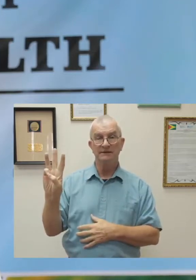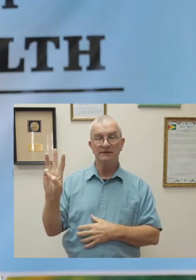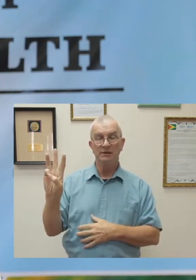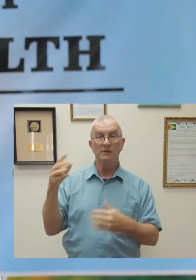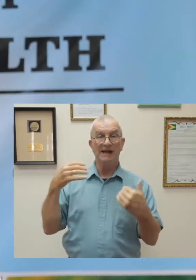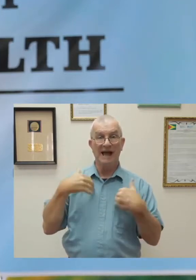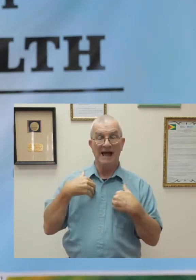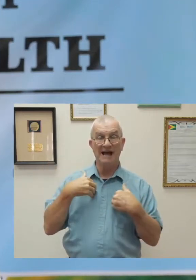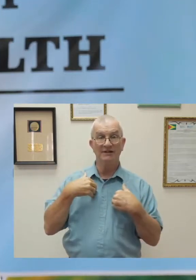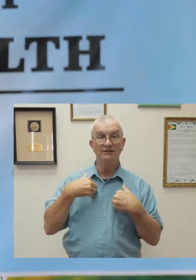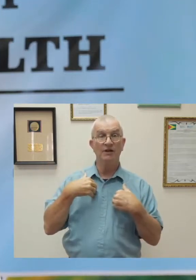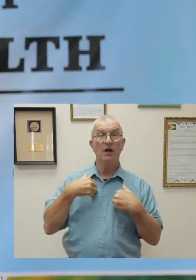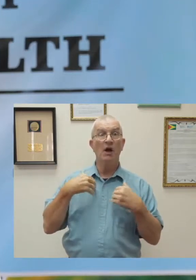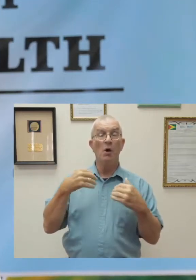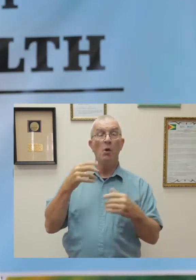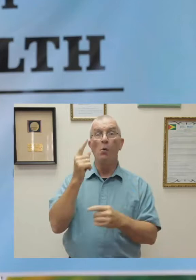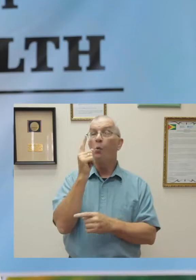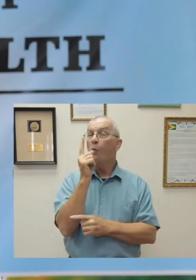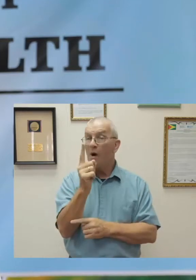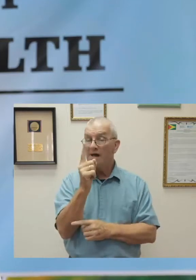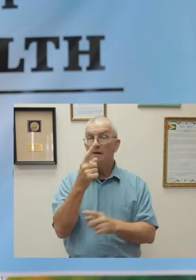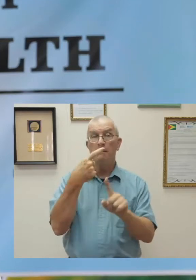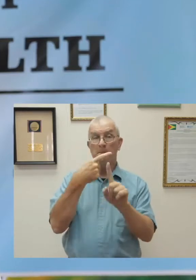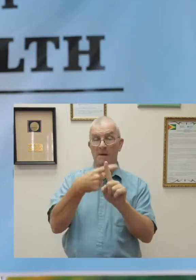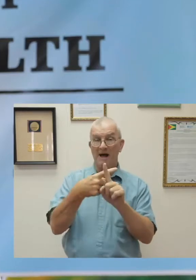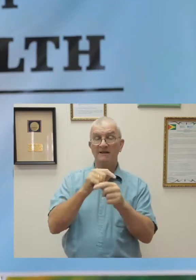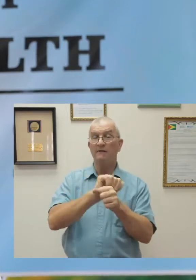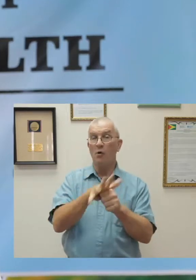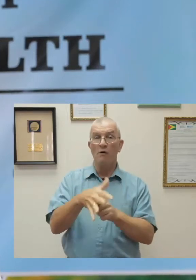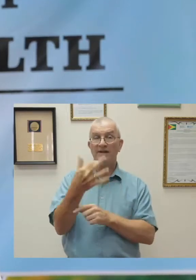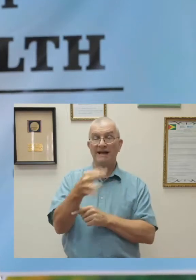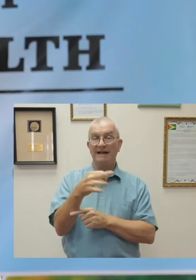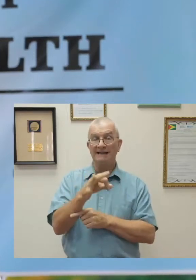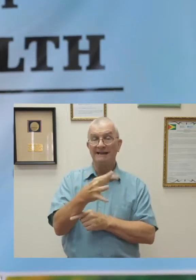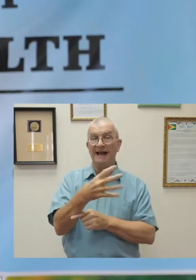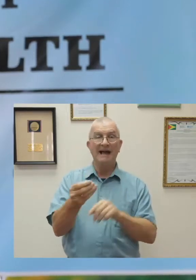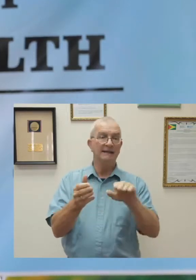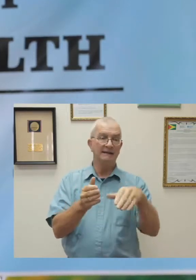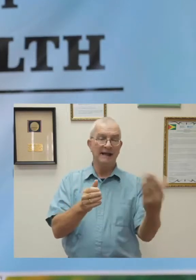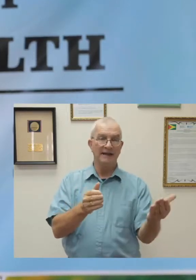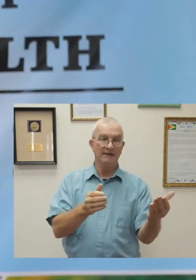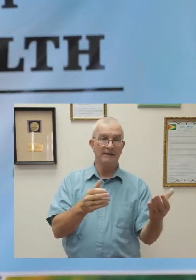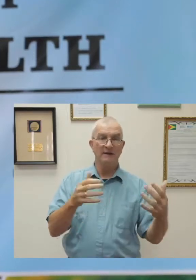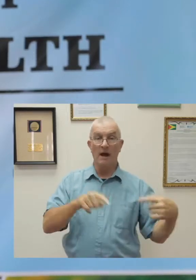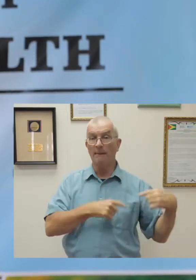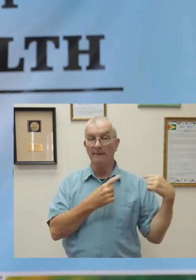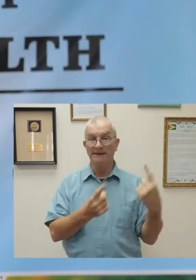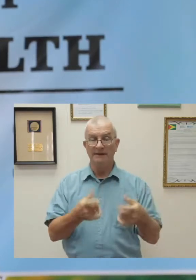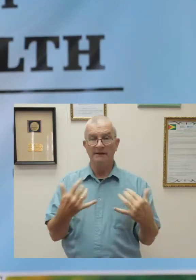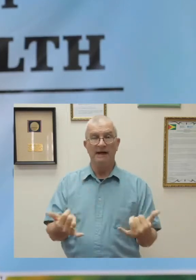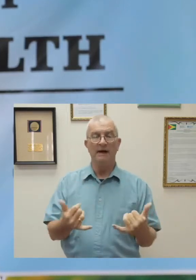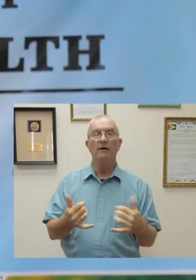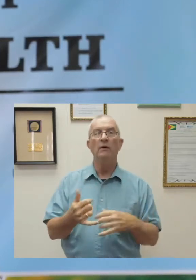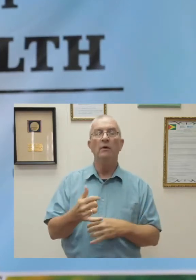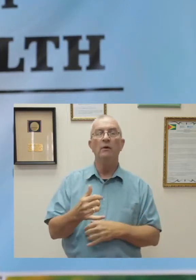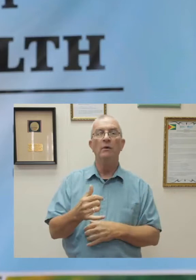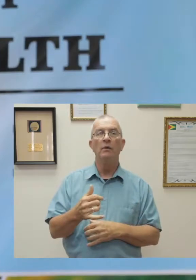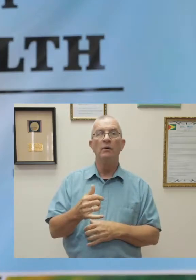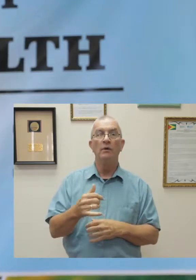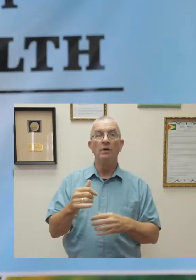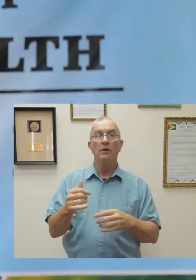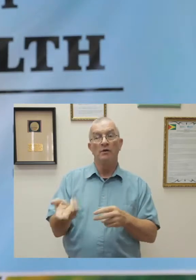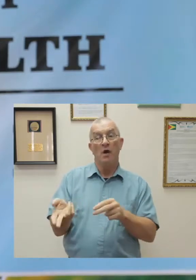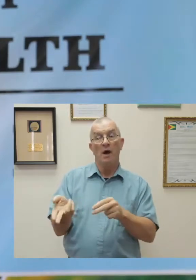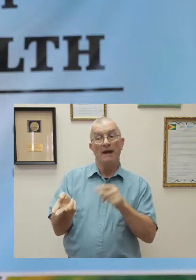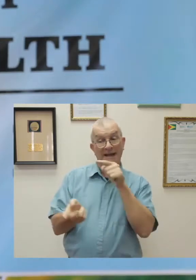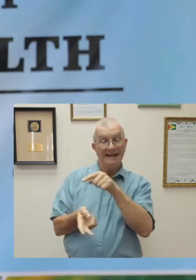which has recorded 1 positive case and death to date, to provide an update